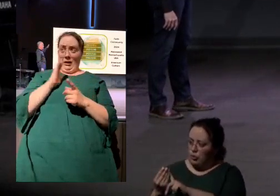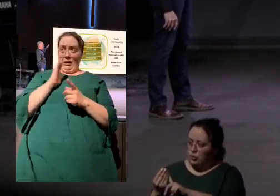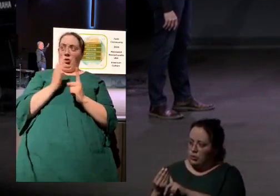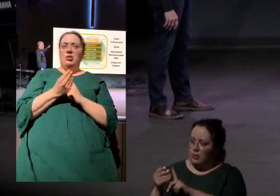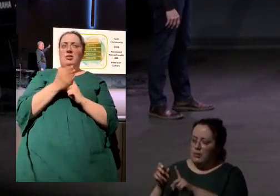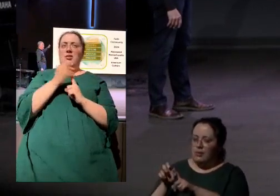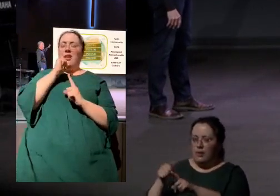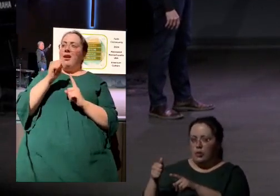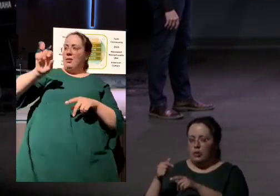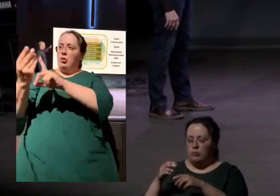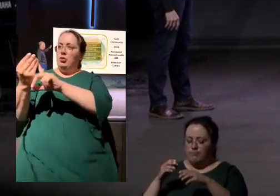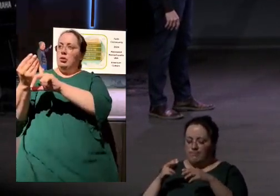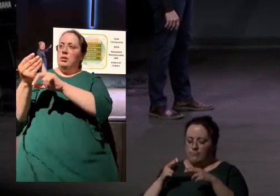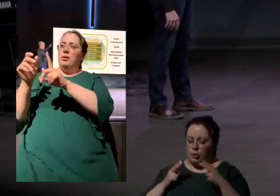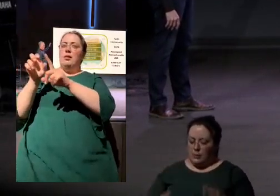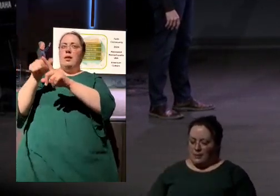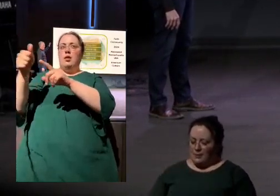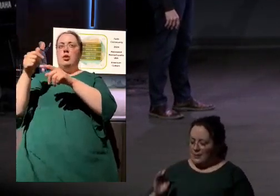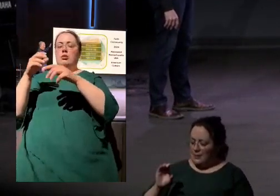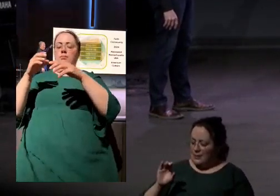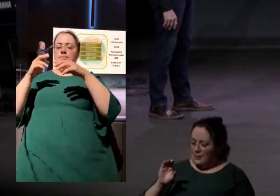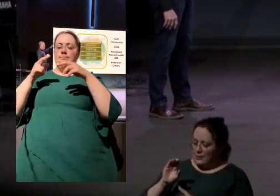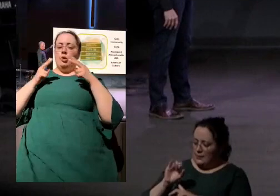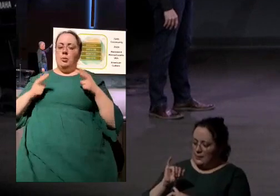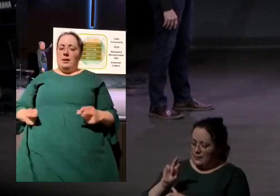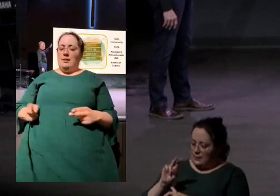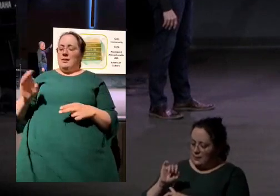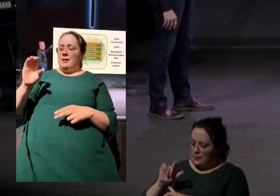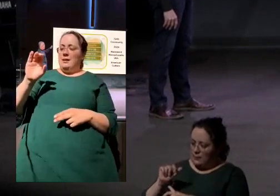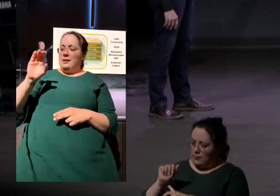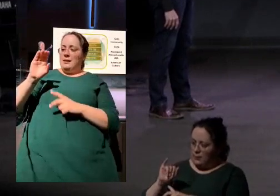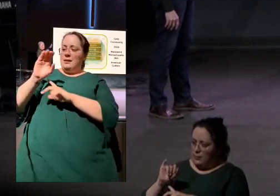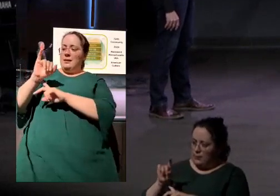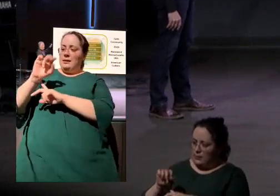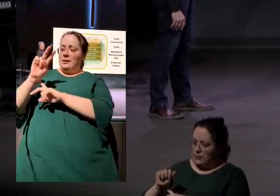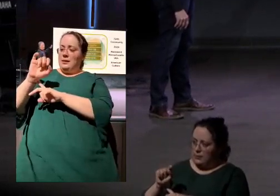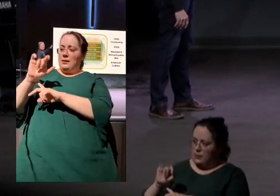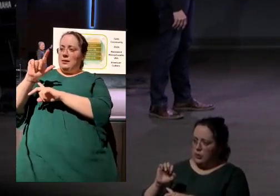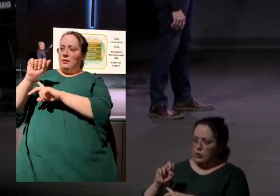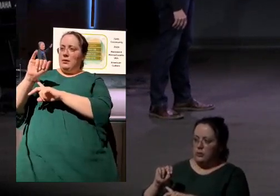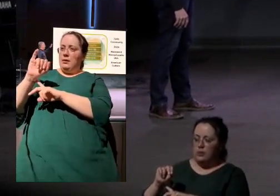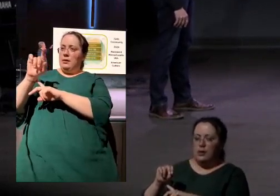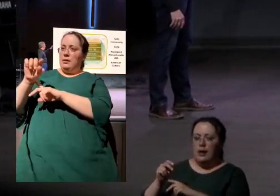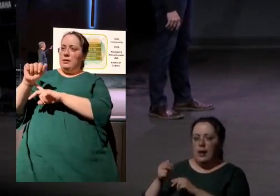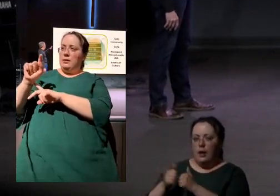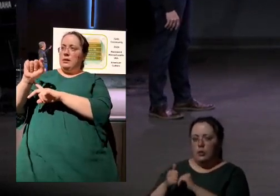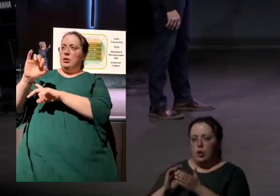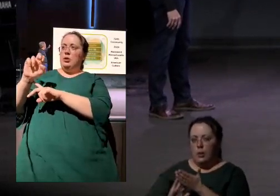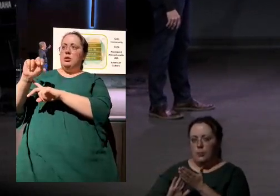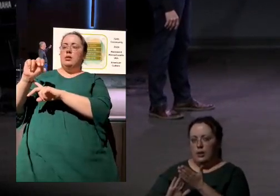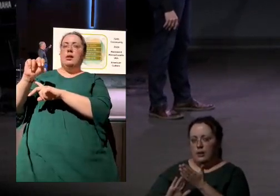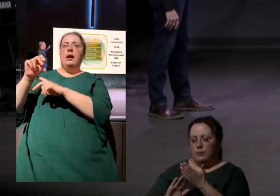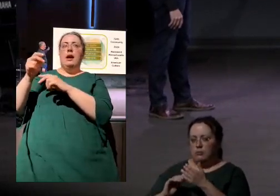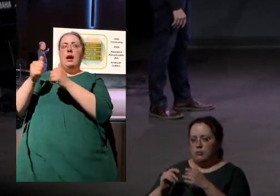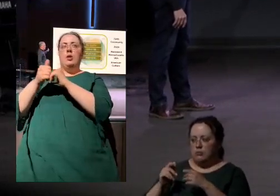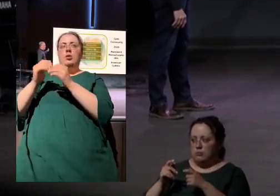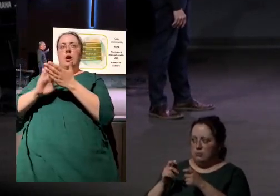civilization, about how this nation was supposed to operate on the planet at that point, all before Jesus was